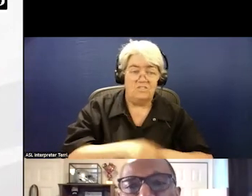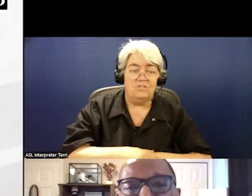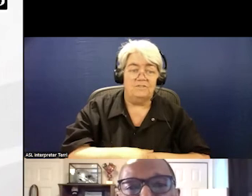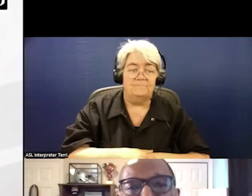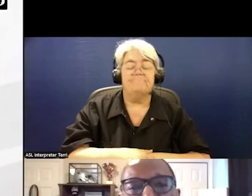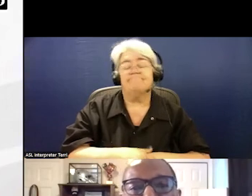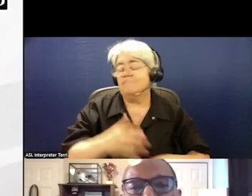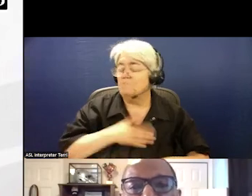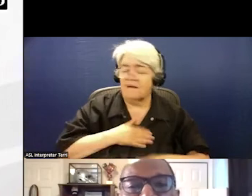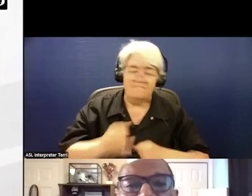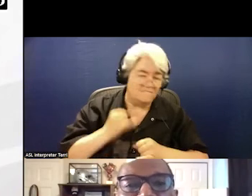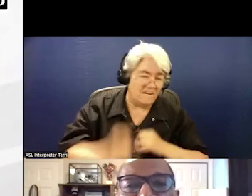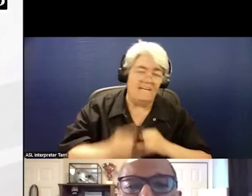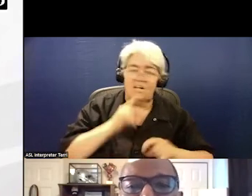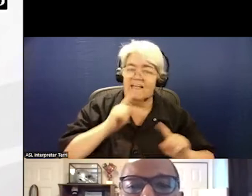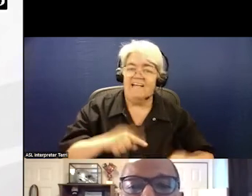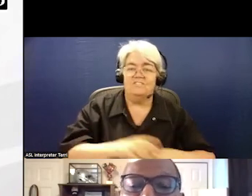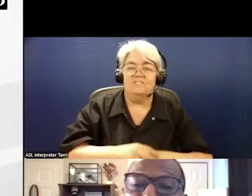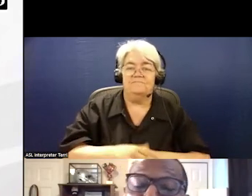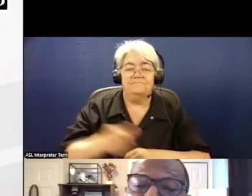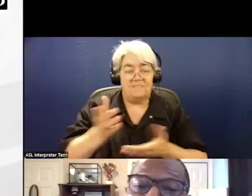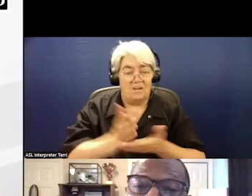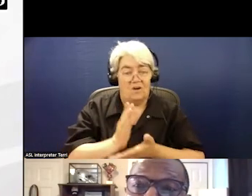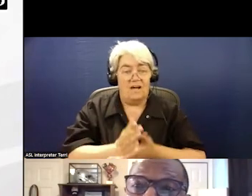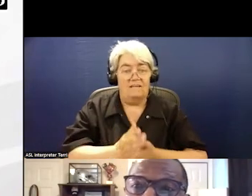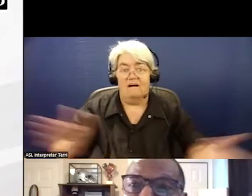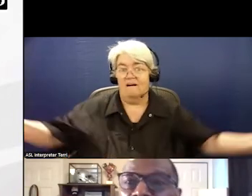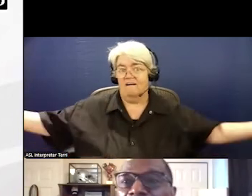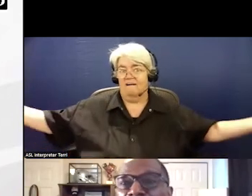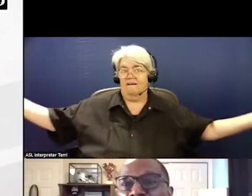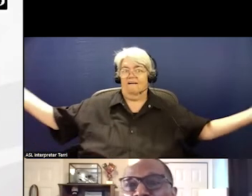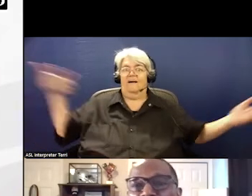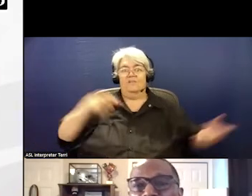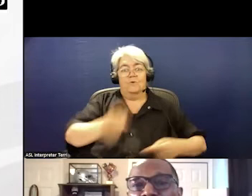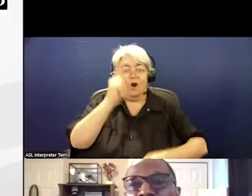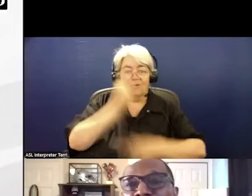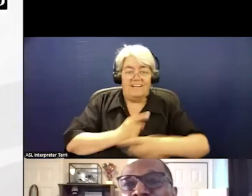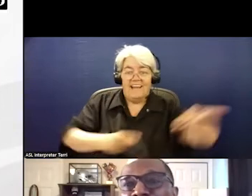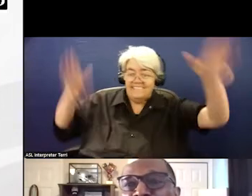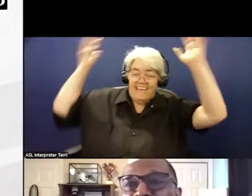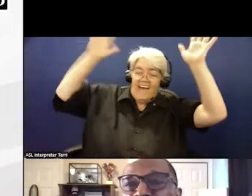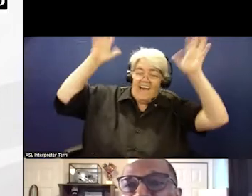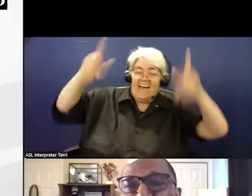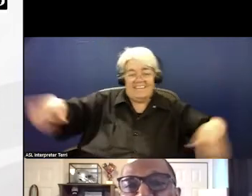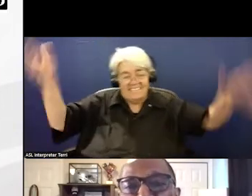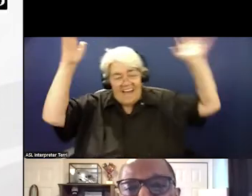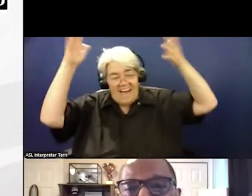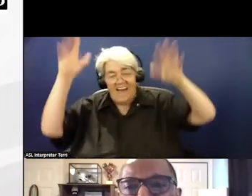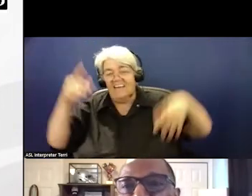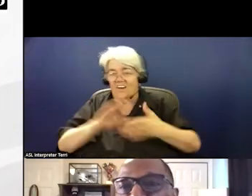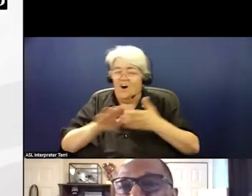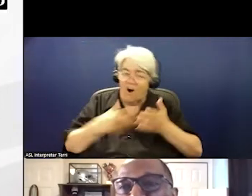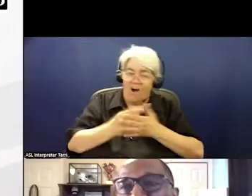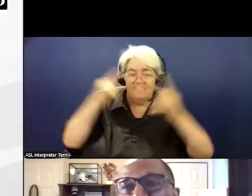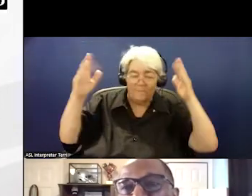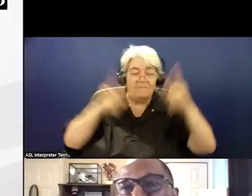my final answer. All right, let us review. You are correct. The answer Yay! is all of the above. And you were right to